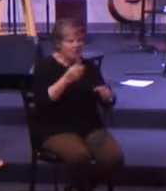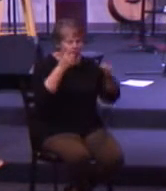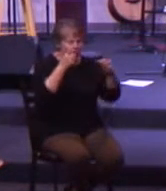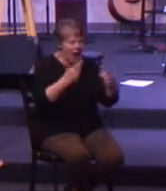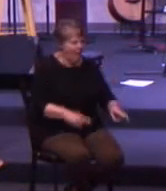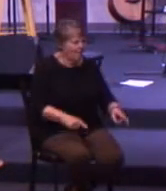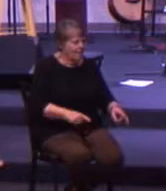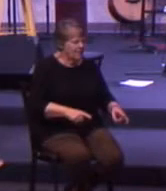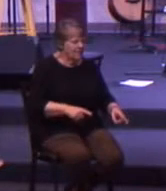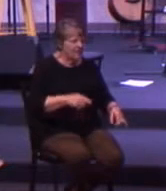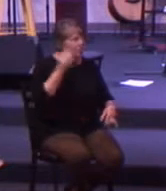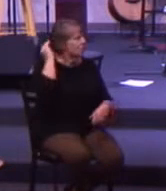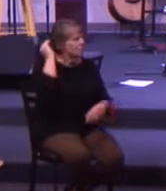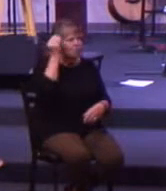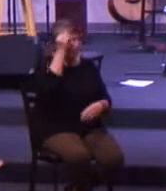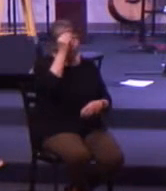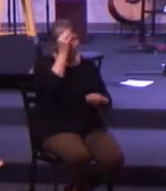good.